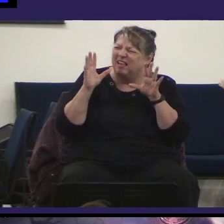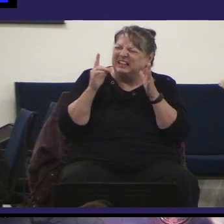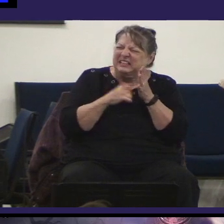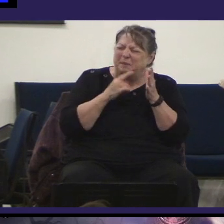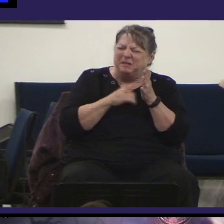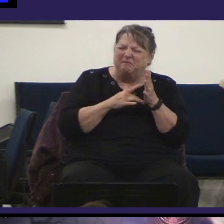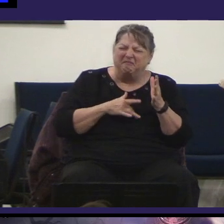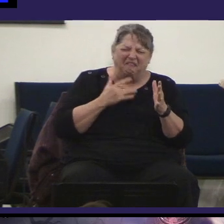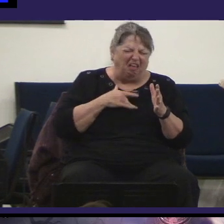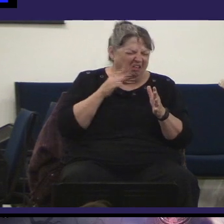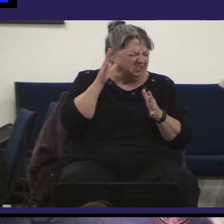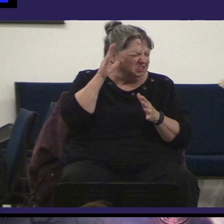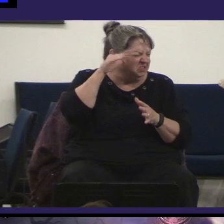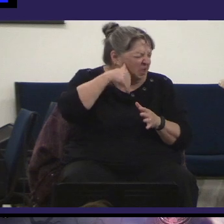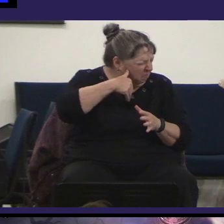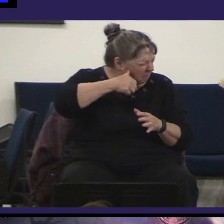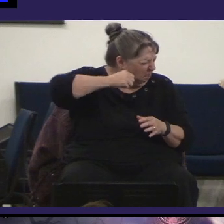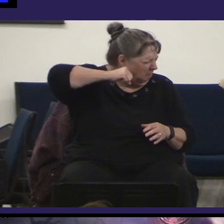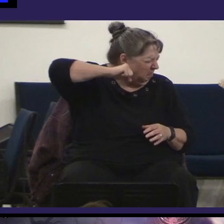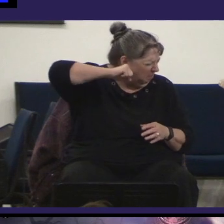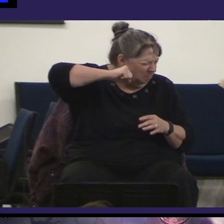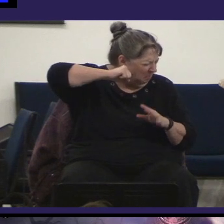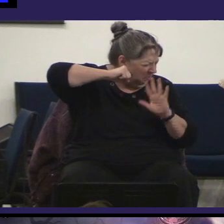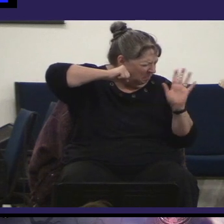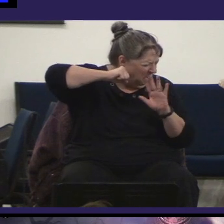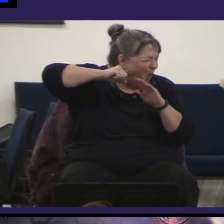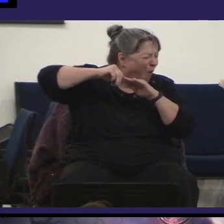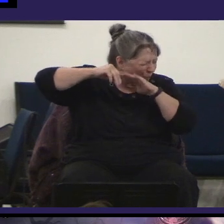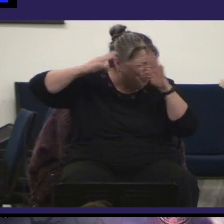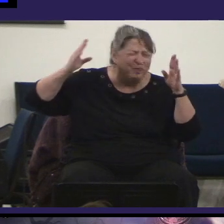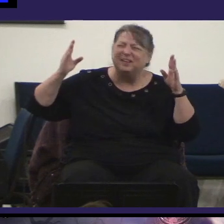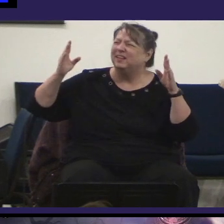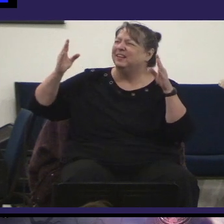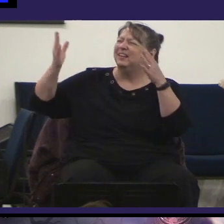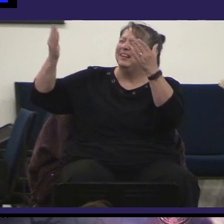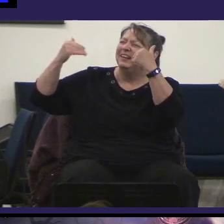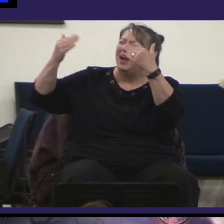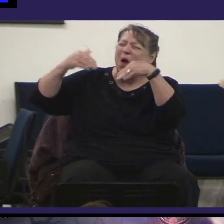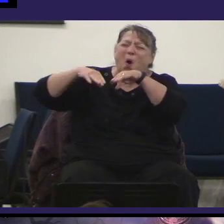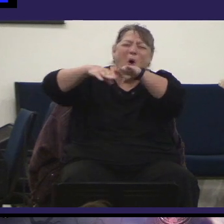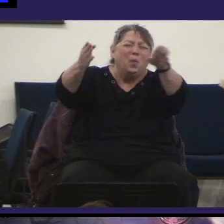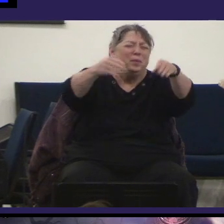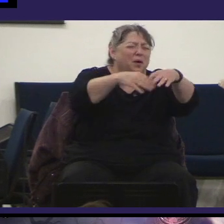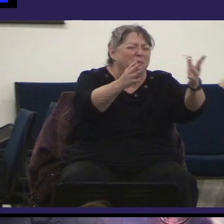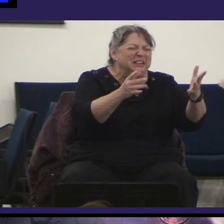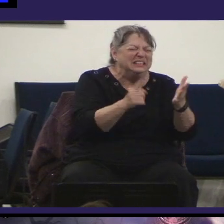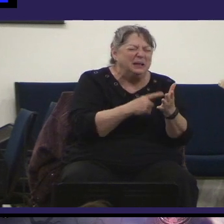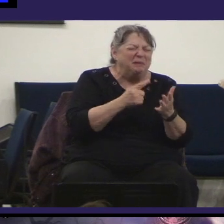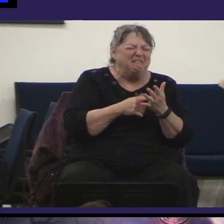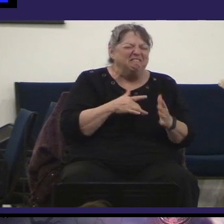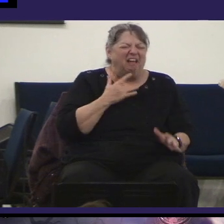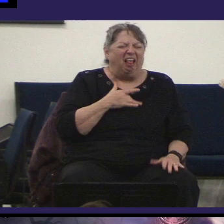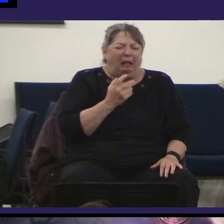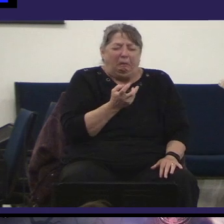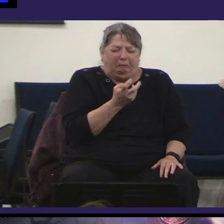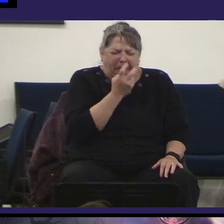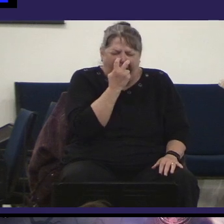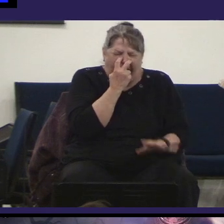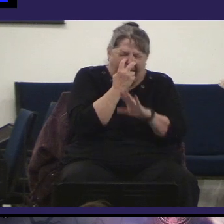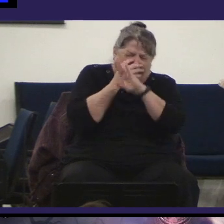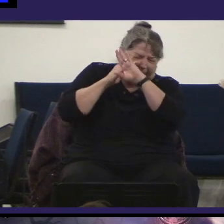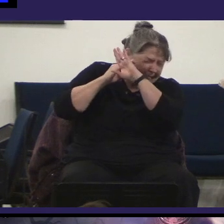voice. I pray that you'd unclog them in Jesus' name. I pray that you would open closed eyes. Eyes that are closed to